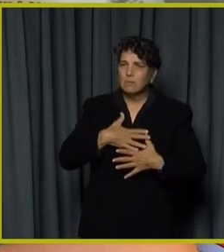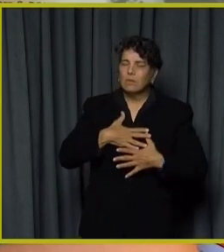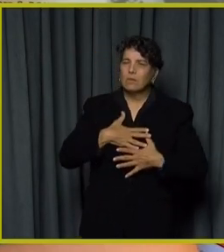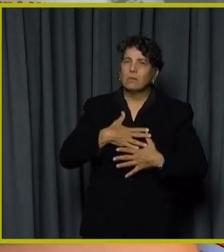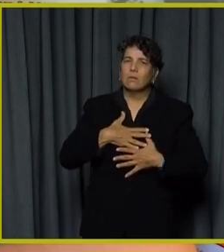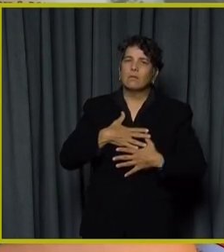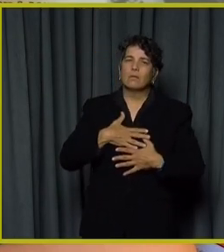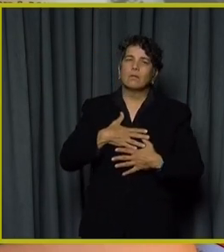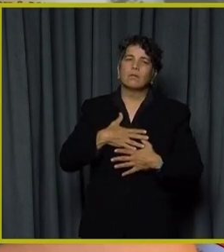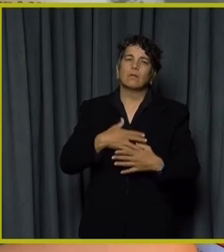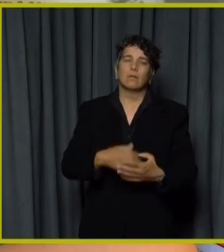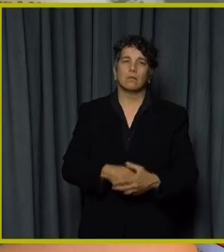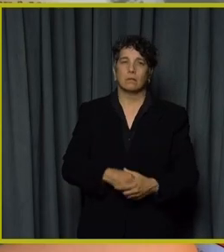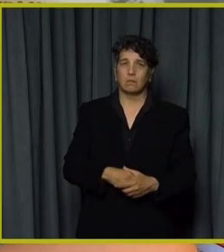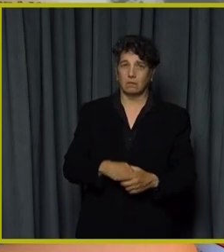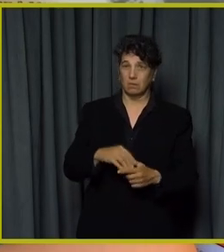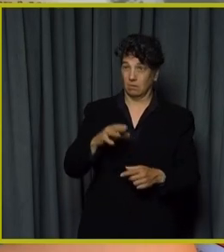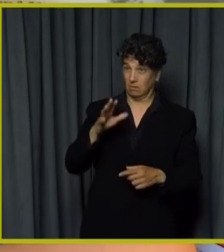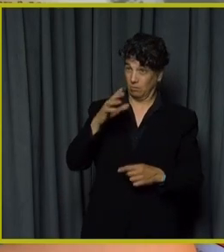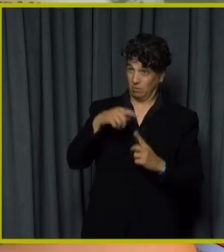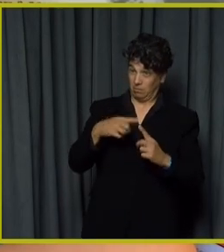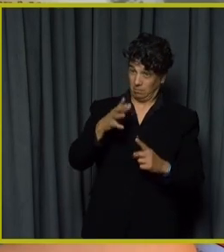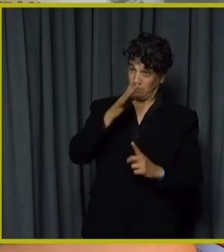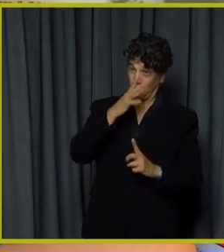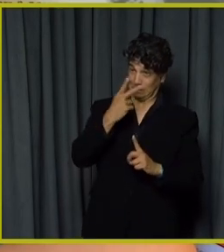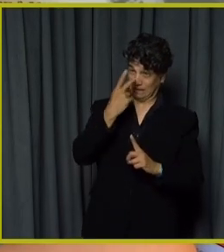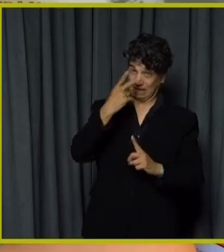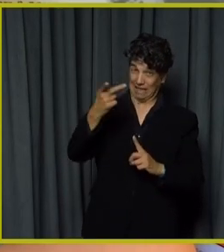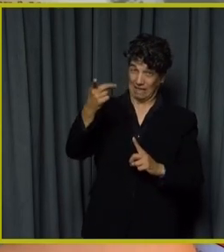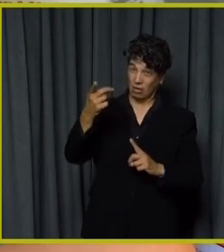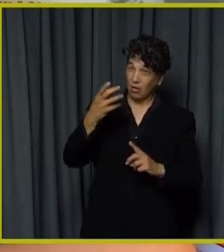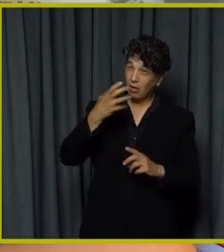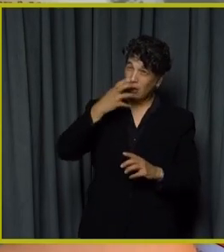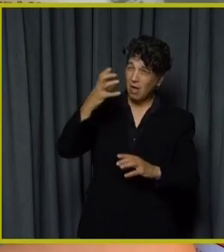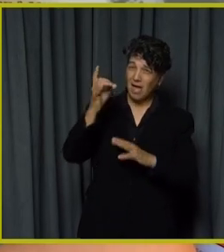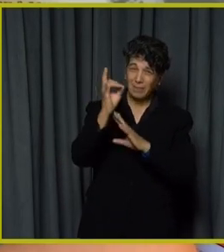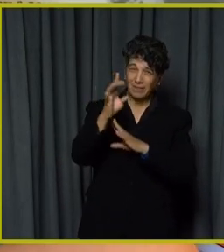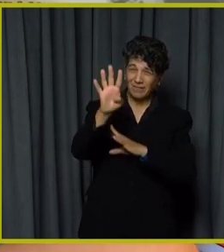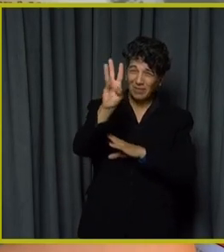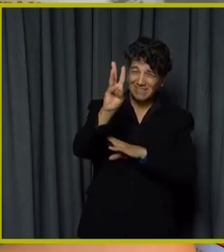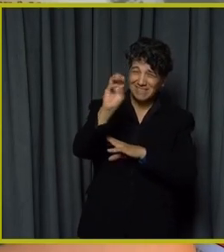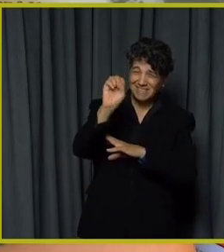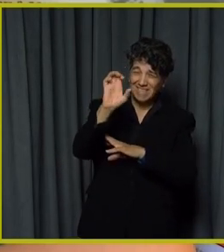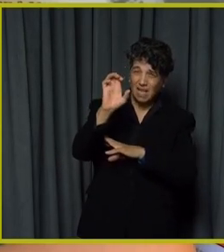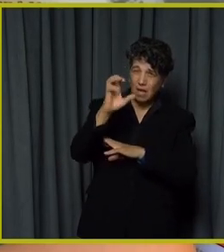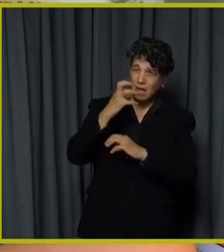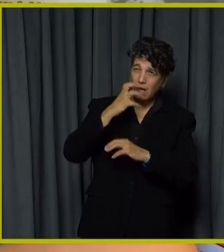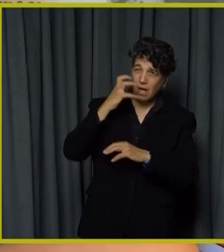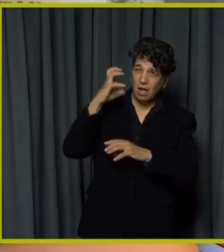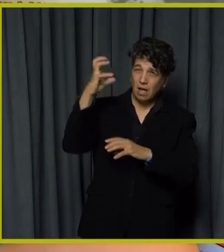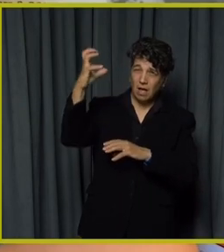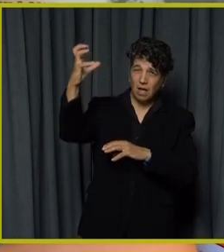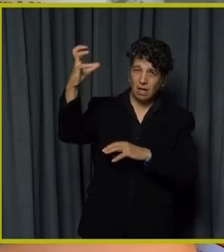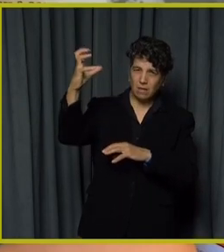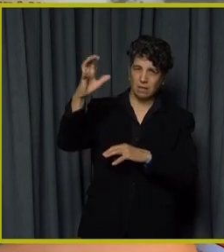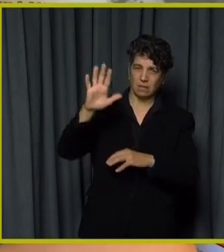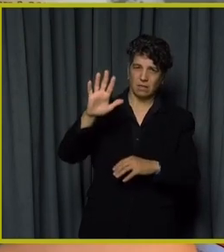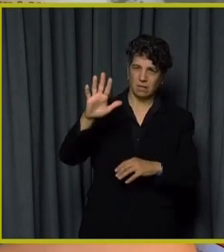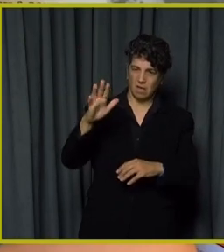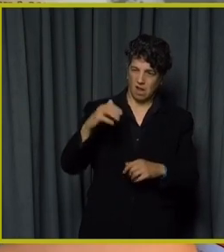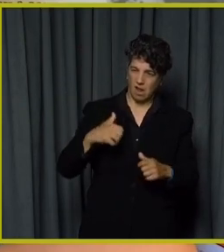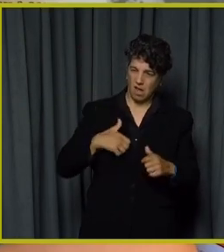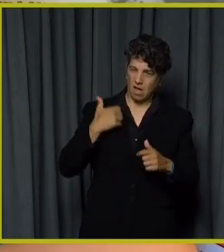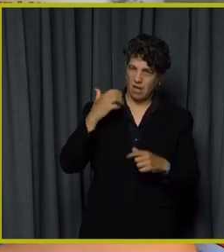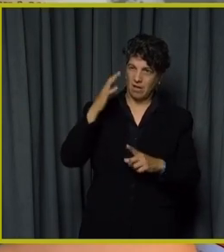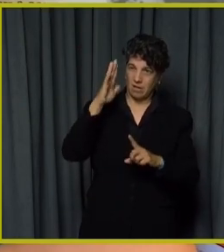those 8 minutes and 46 seconds when the life was being taken out of this man and heard